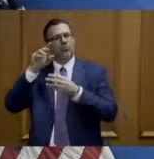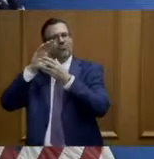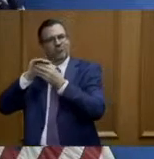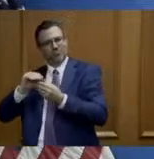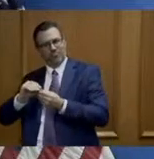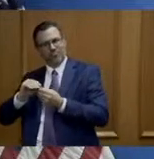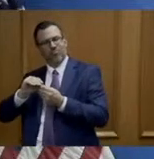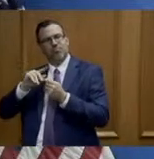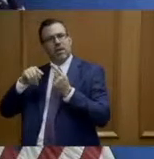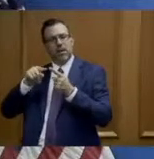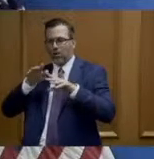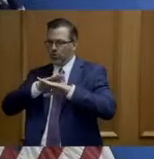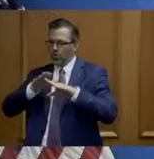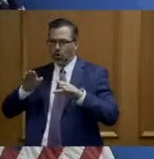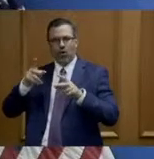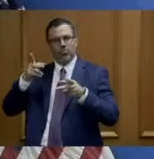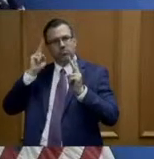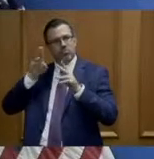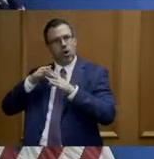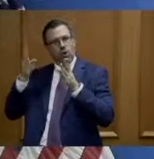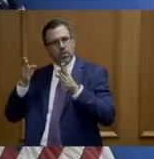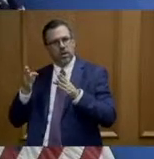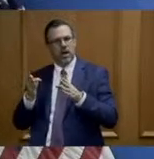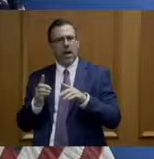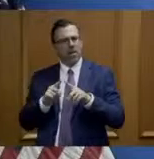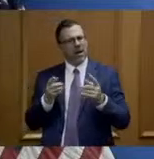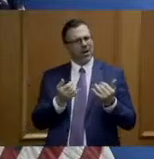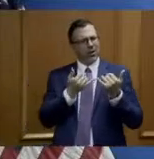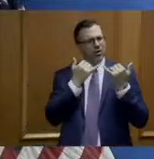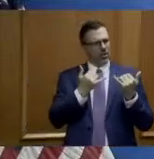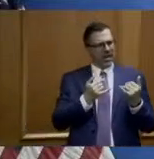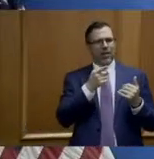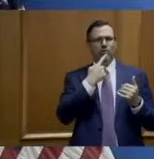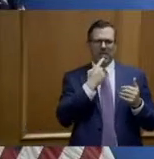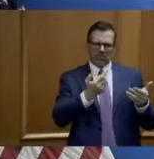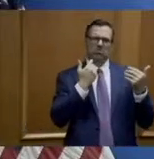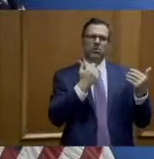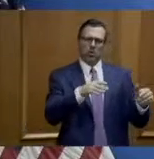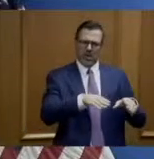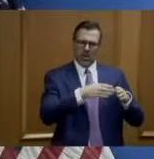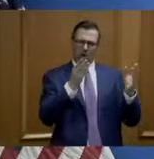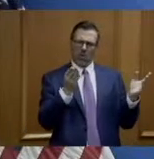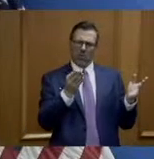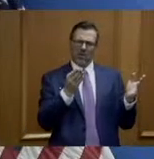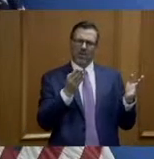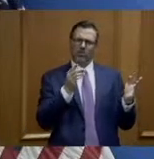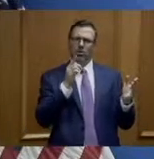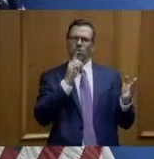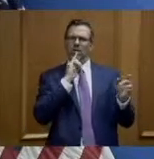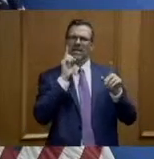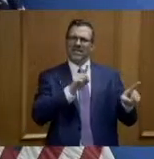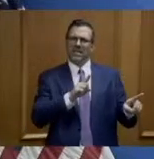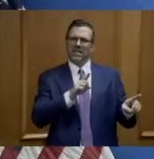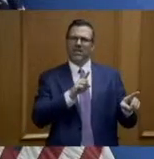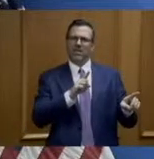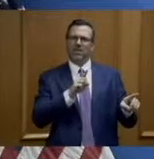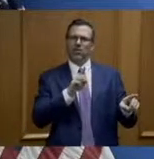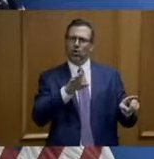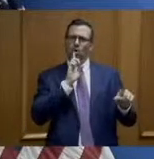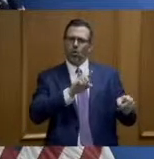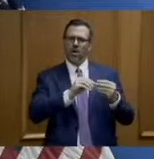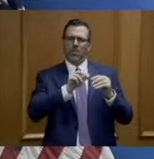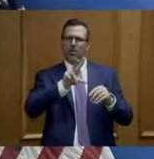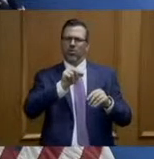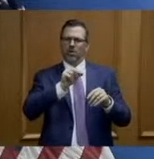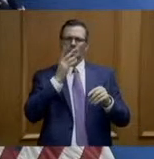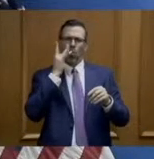contact businesses, and why that revision to Executive Order 30 happened. And on a different